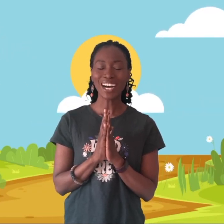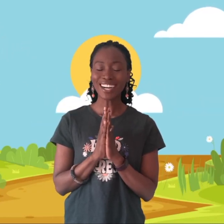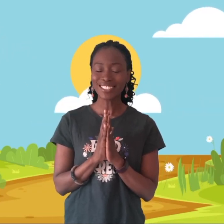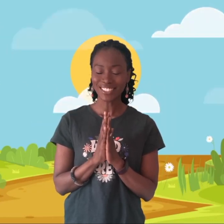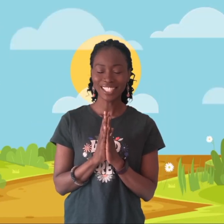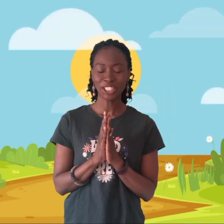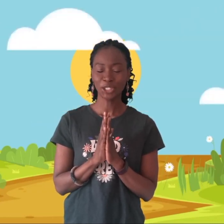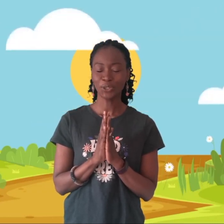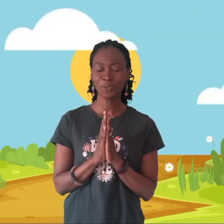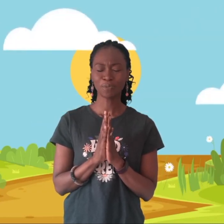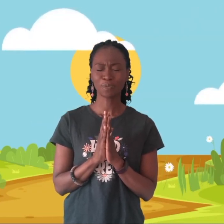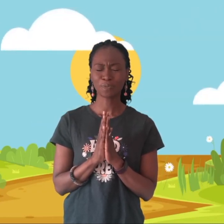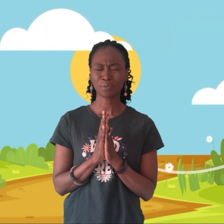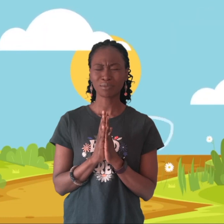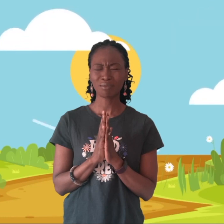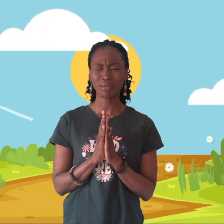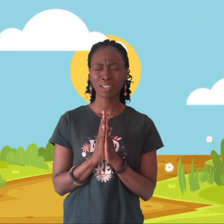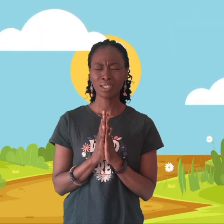Spirit, we acknowledge you.